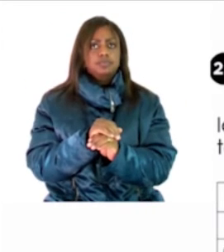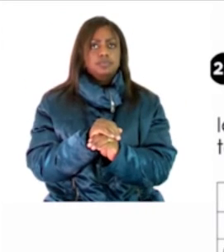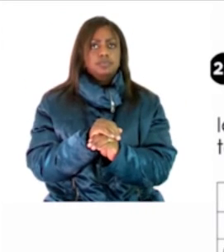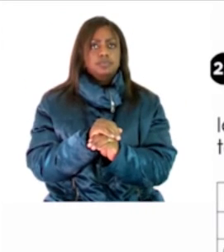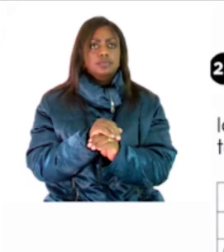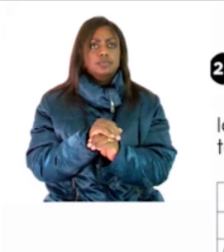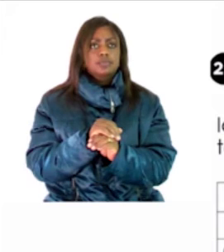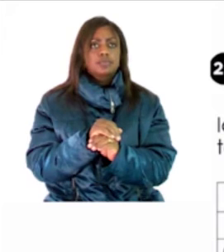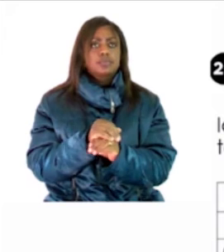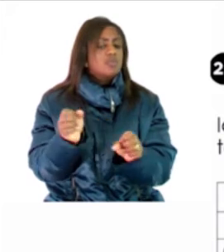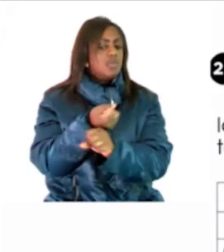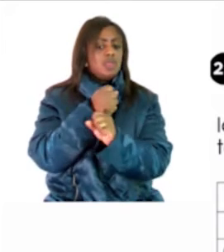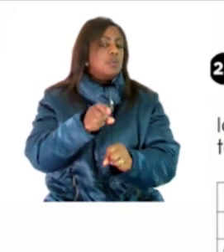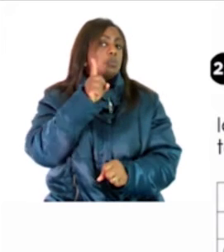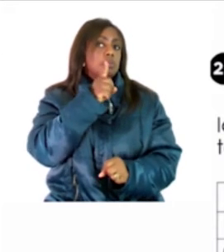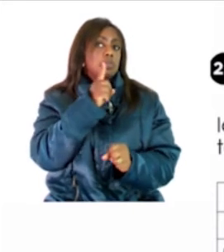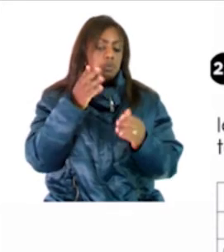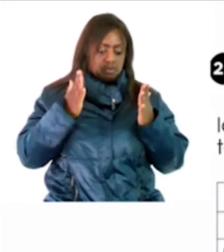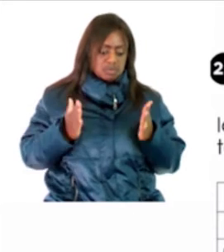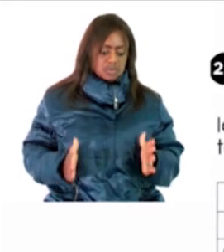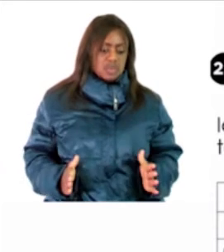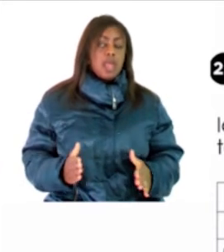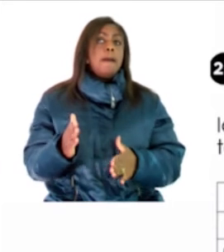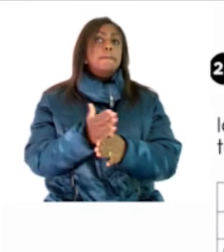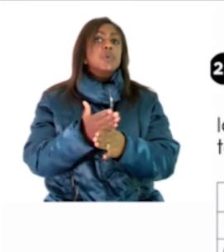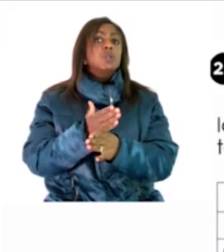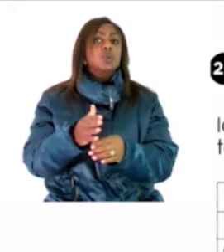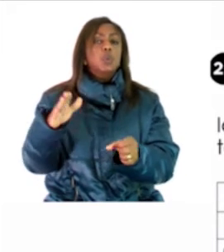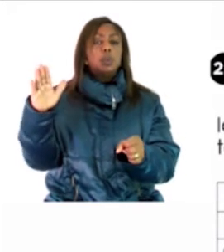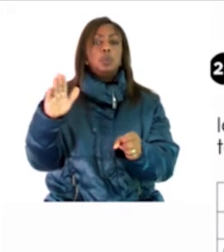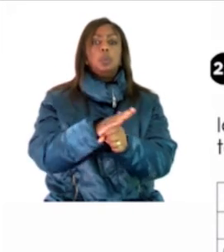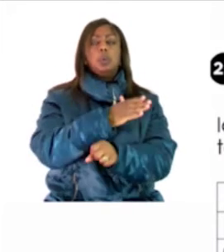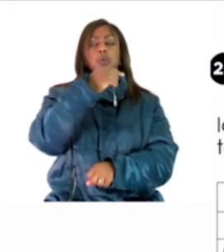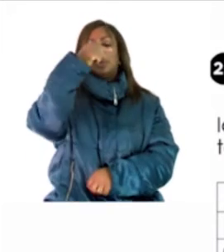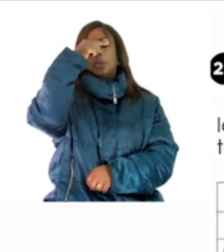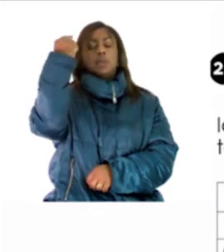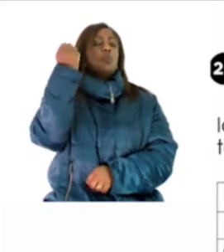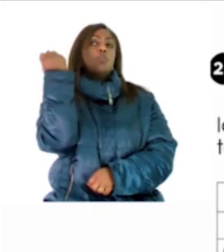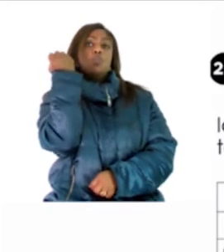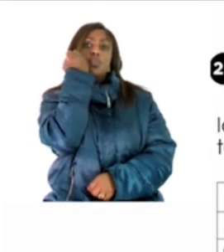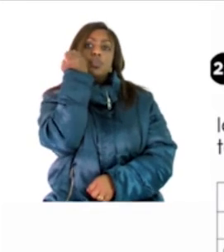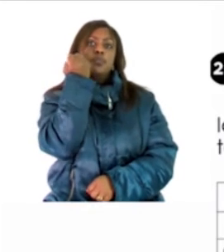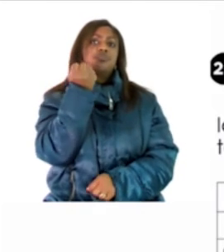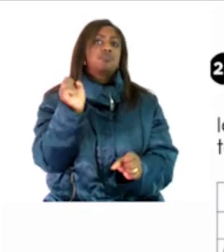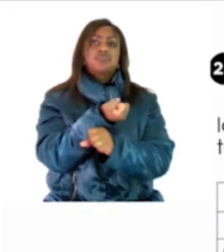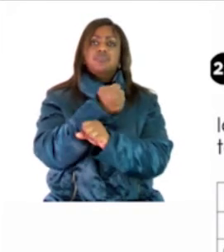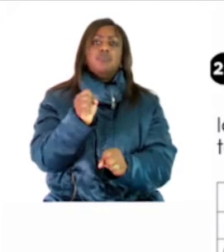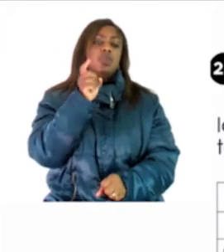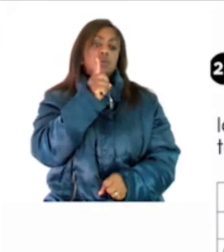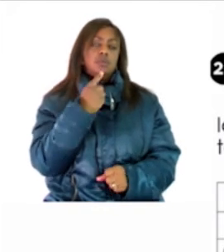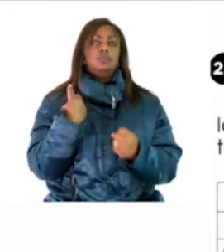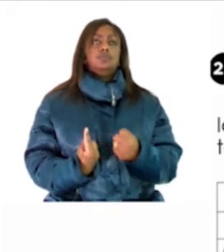supposed to take care of your body, to control everything that happens in your body, it becomes weak. So at that point, you might even suffer from